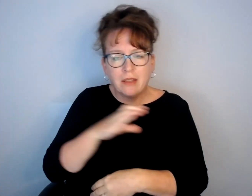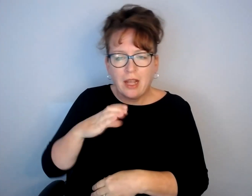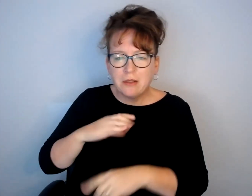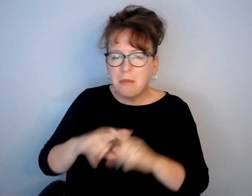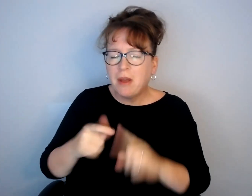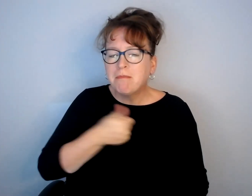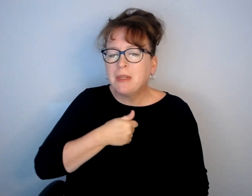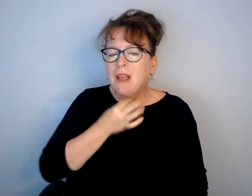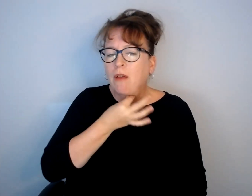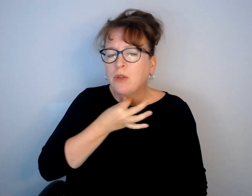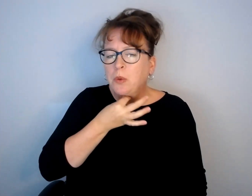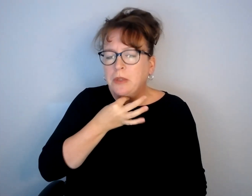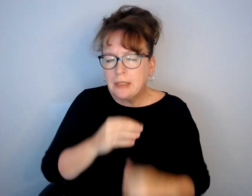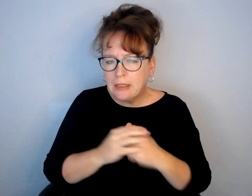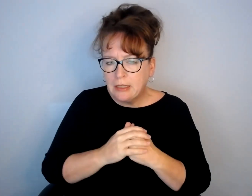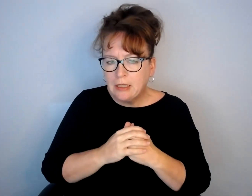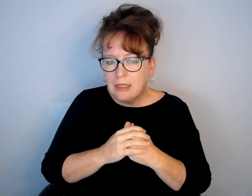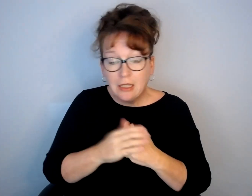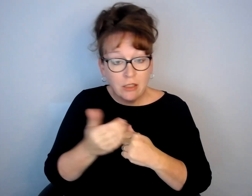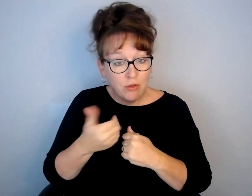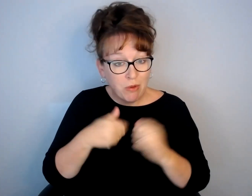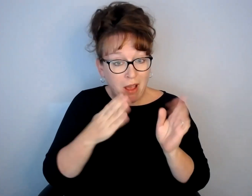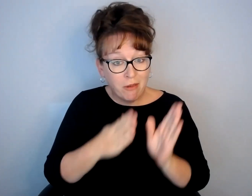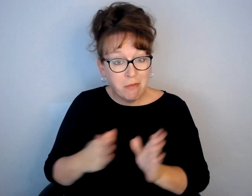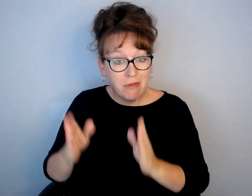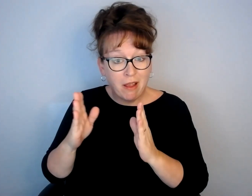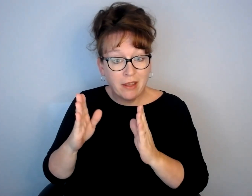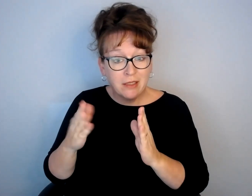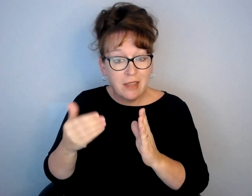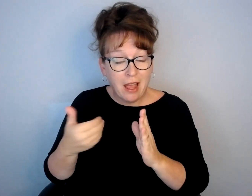curious whether there is a plan to have